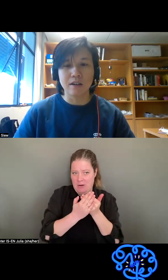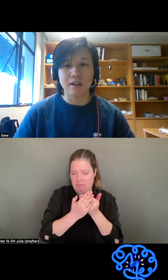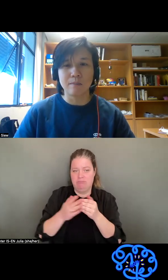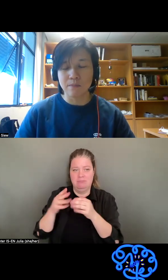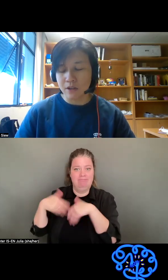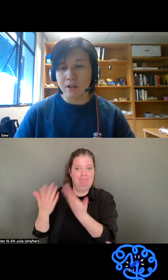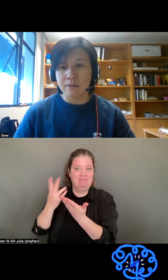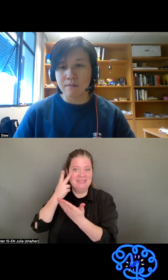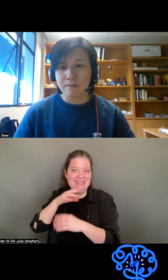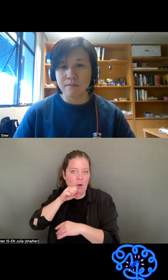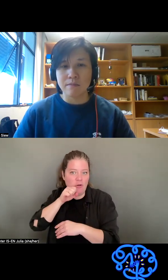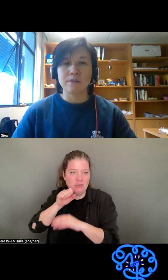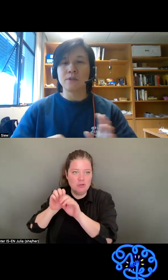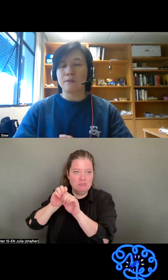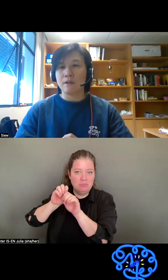Um,